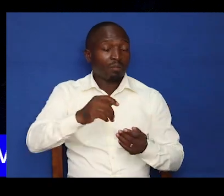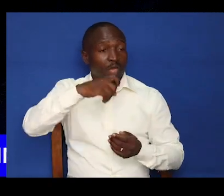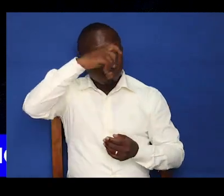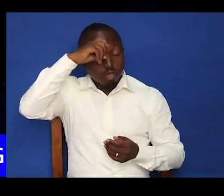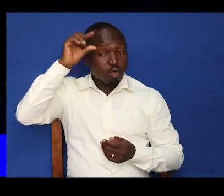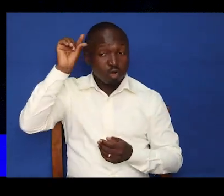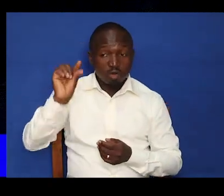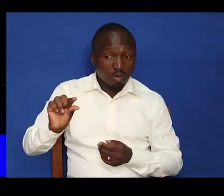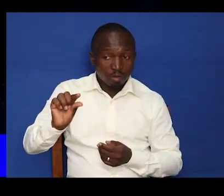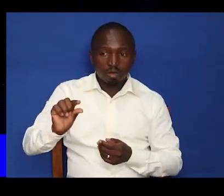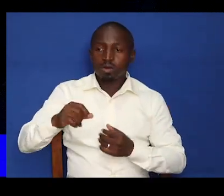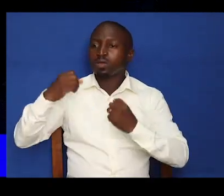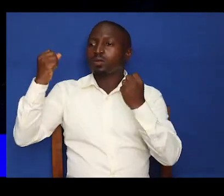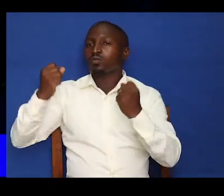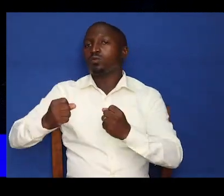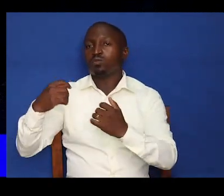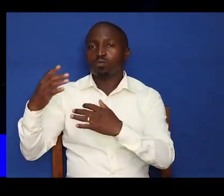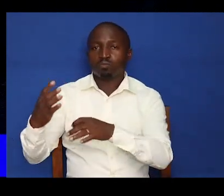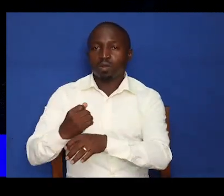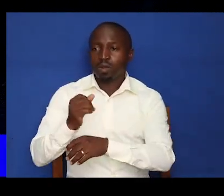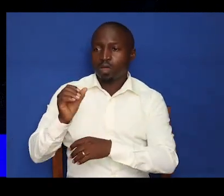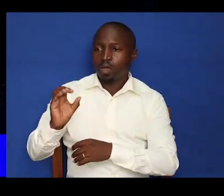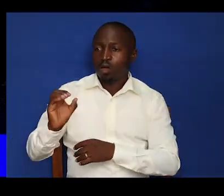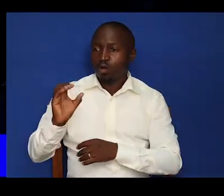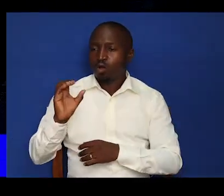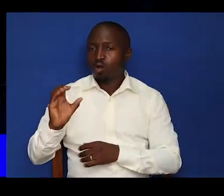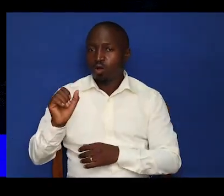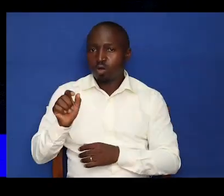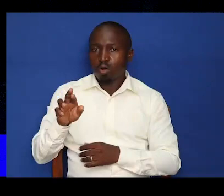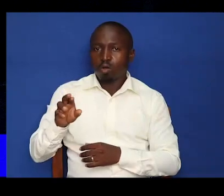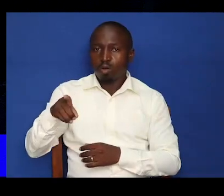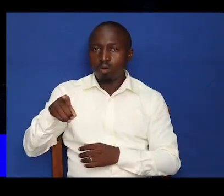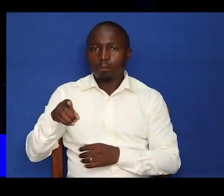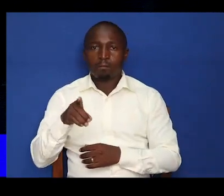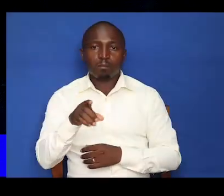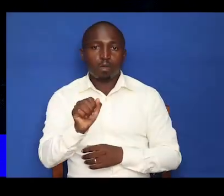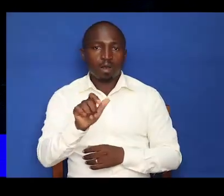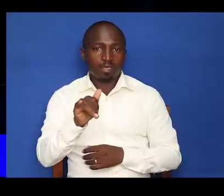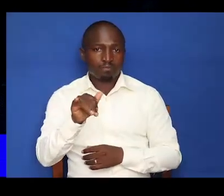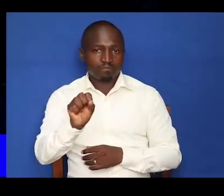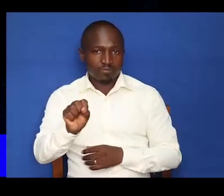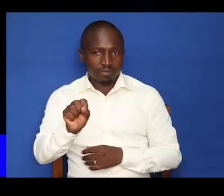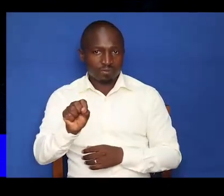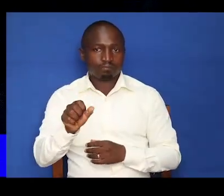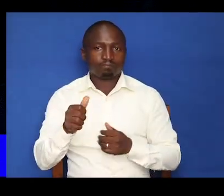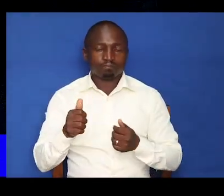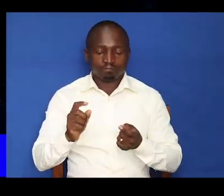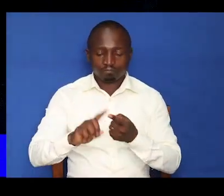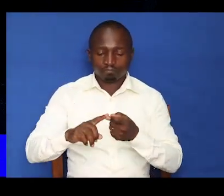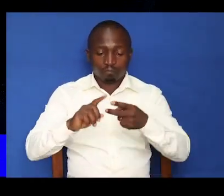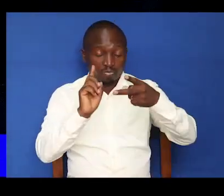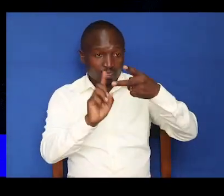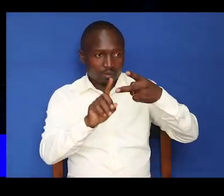a coral reef, but where temperature high, it is obvious to find a coral reef. 2, presence of